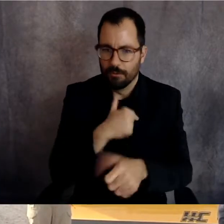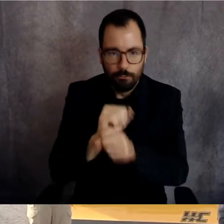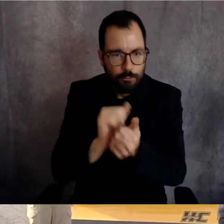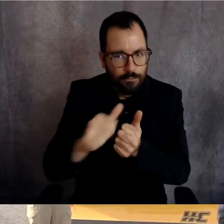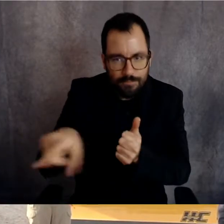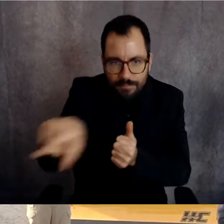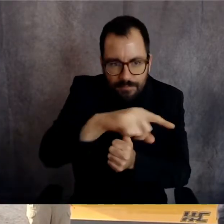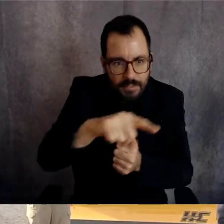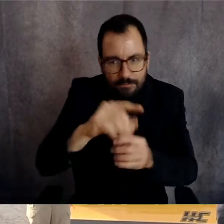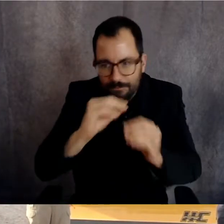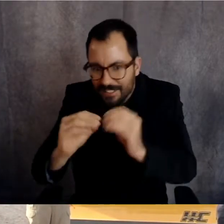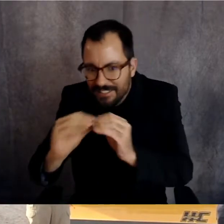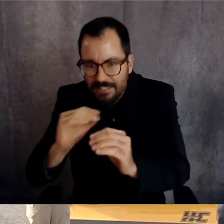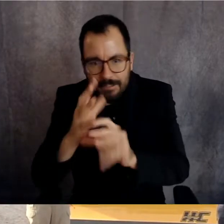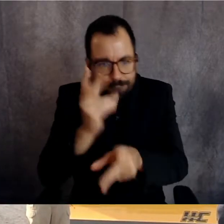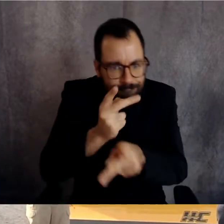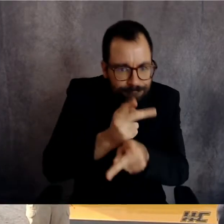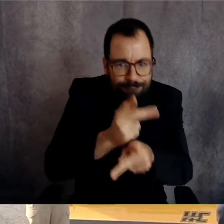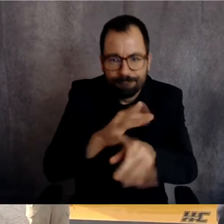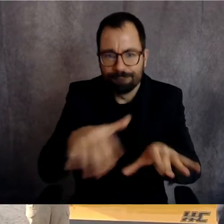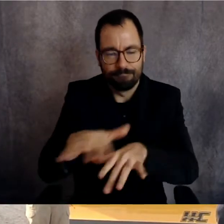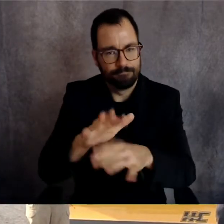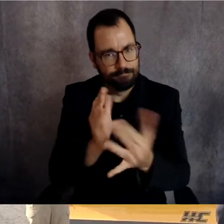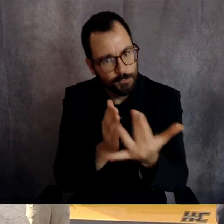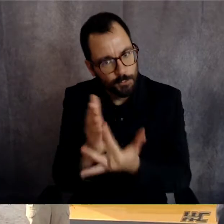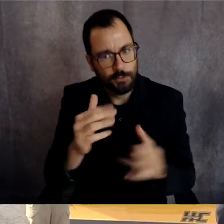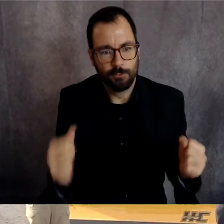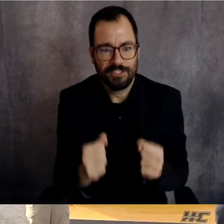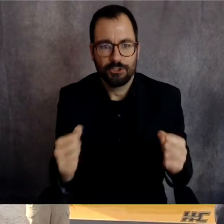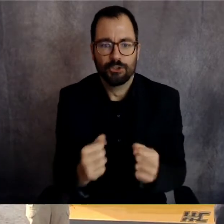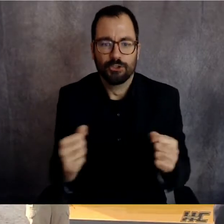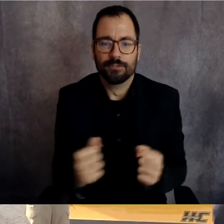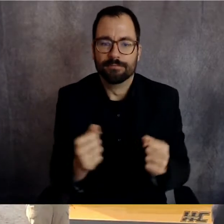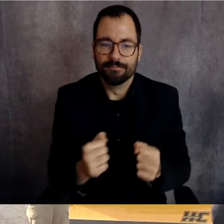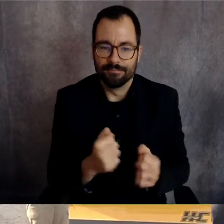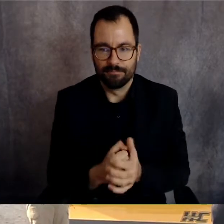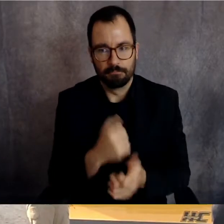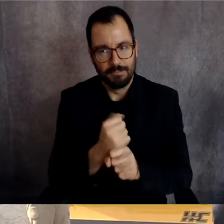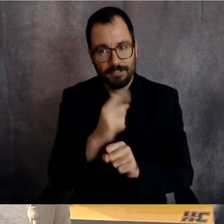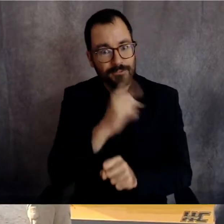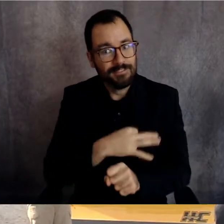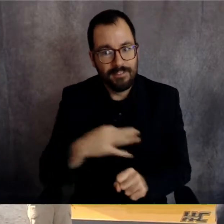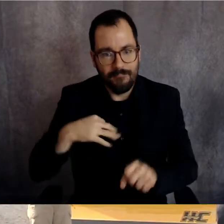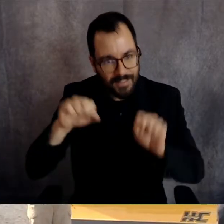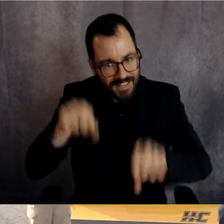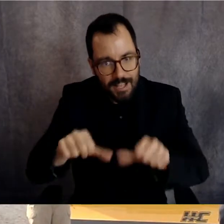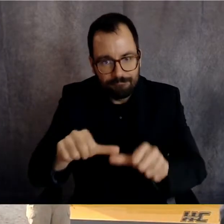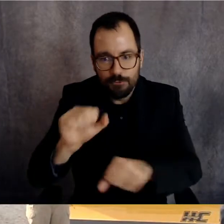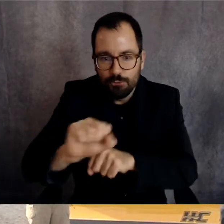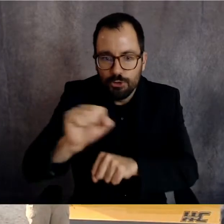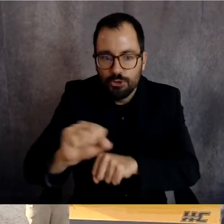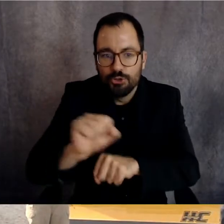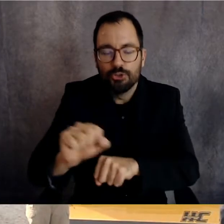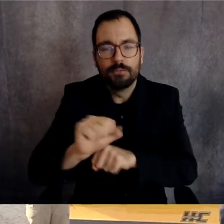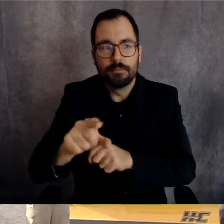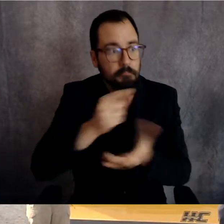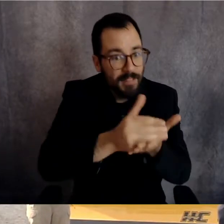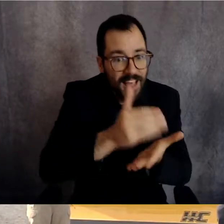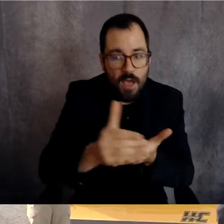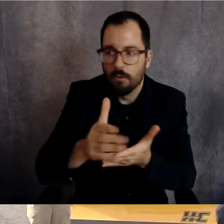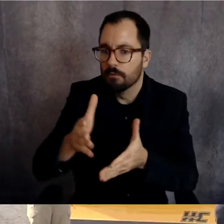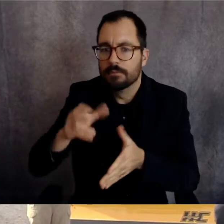deploy hundreds of city staff and contracted staff to be able to plow roads, salt streets, and inspect our sidewalks both during and after